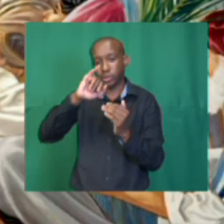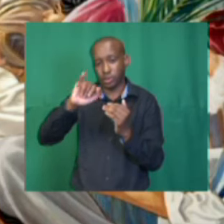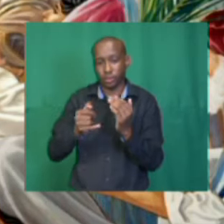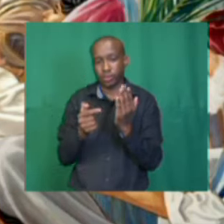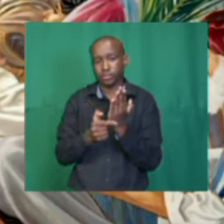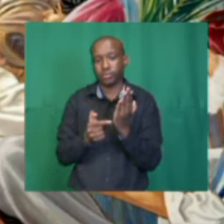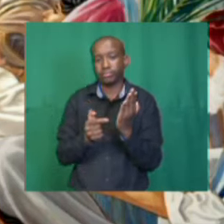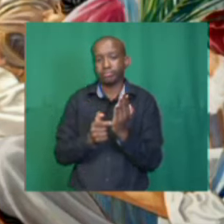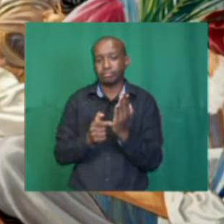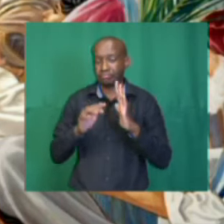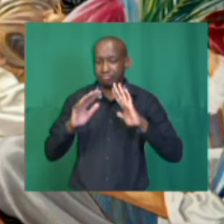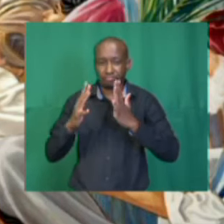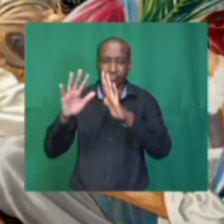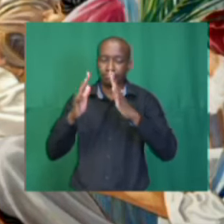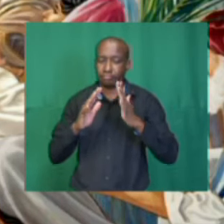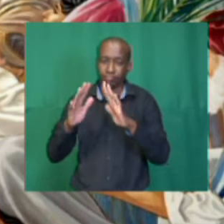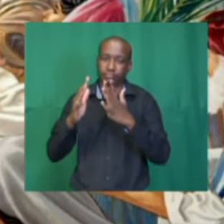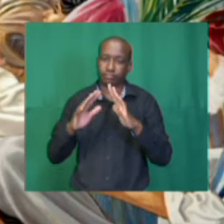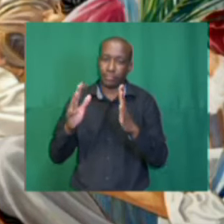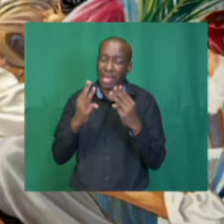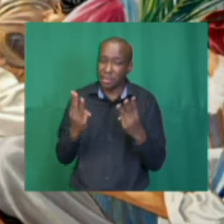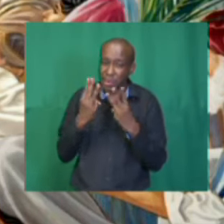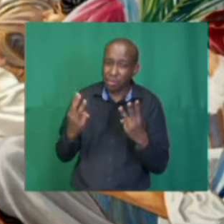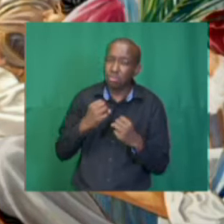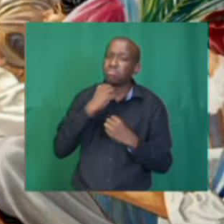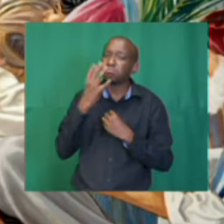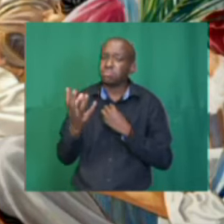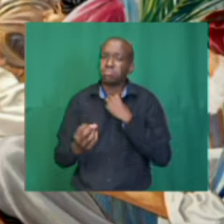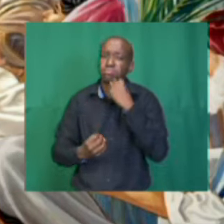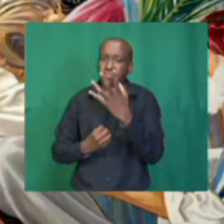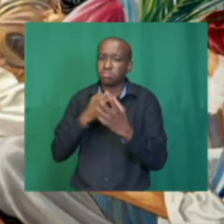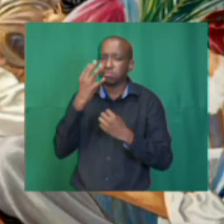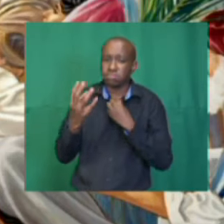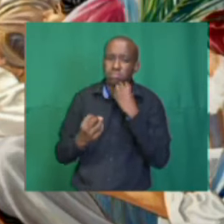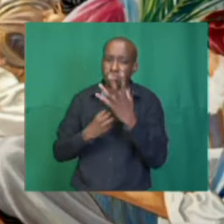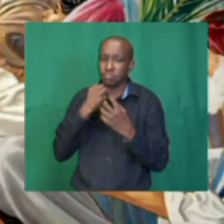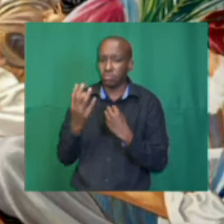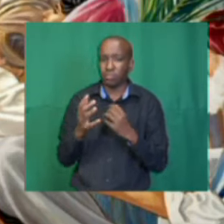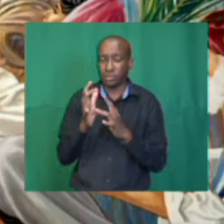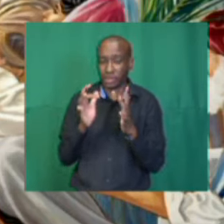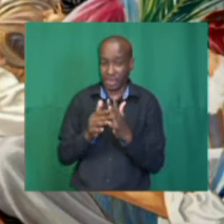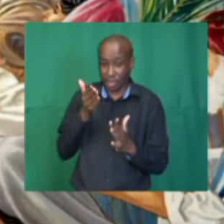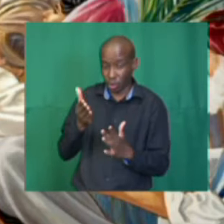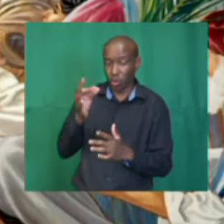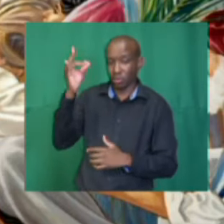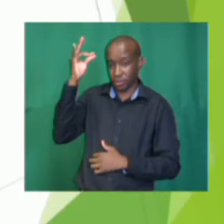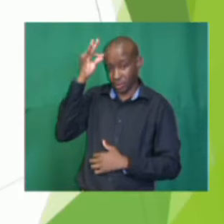picture, there are a lot of people shouting, proclaiming that Jesus Christ is the King.